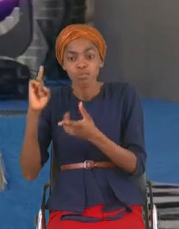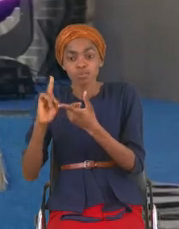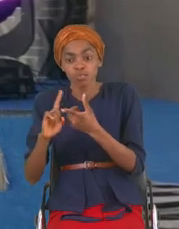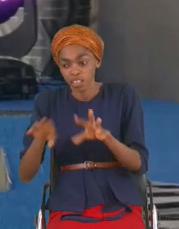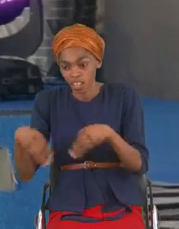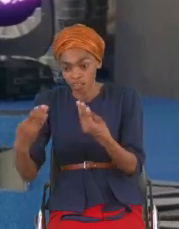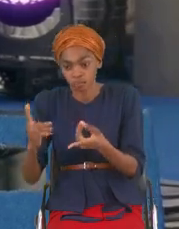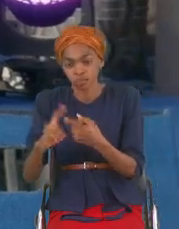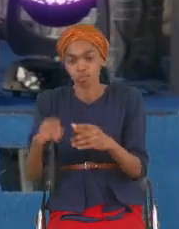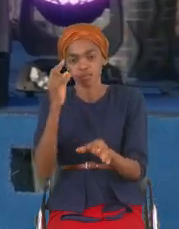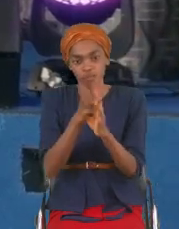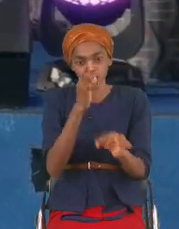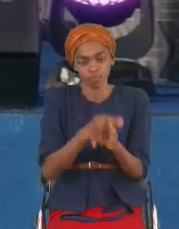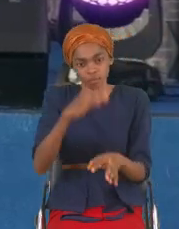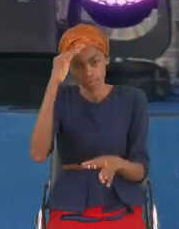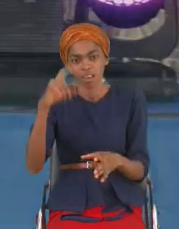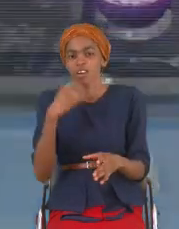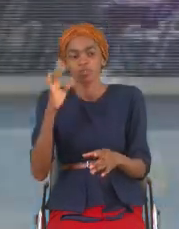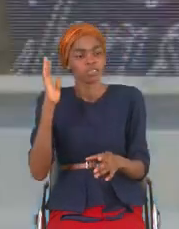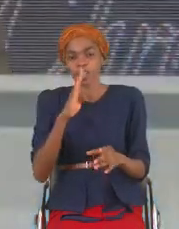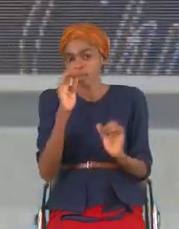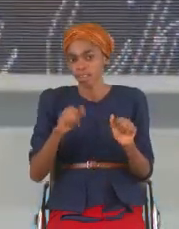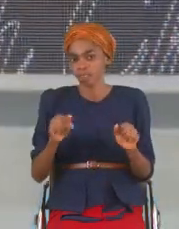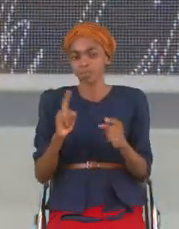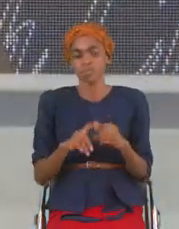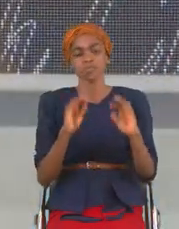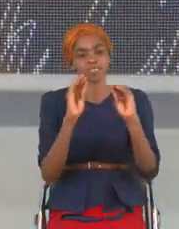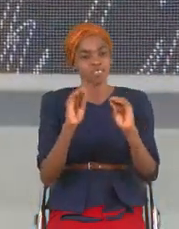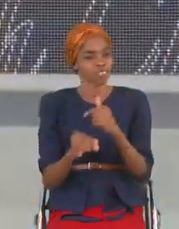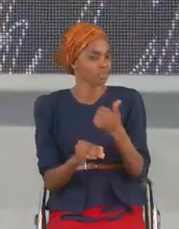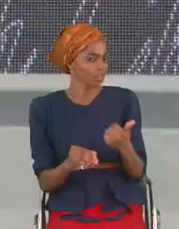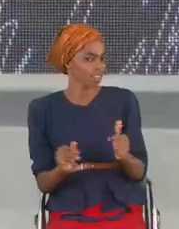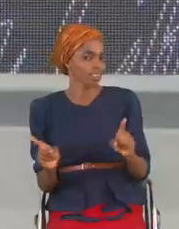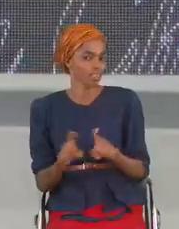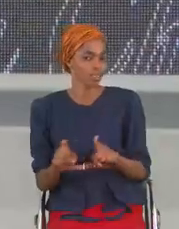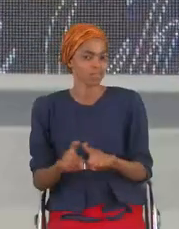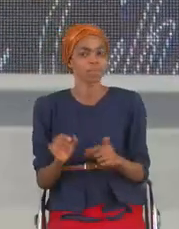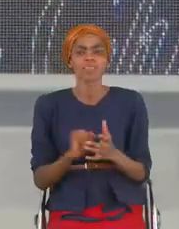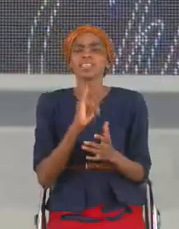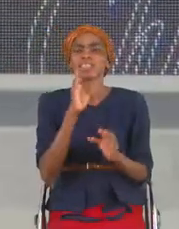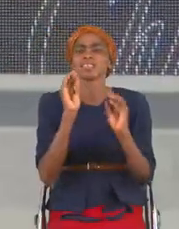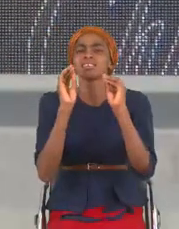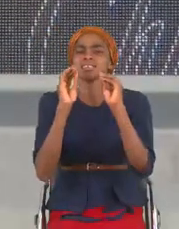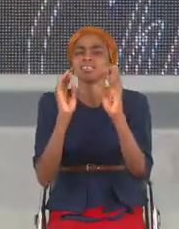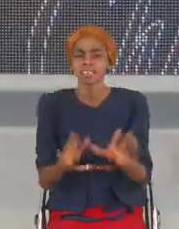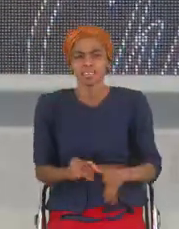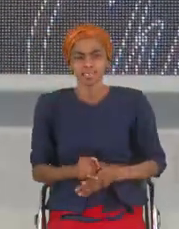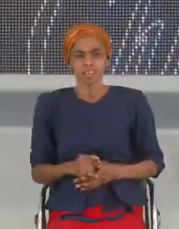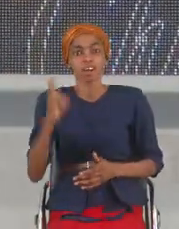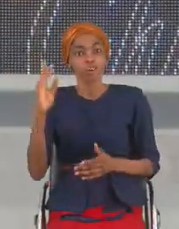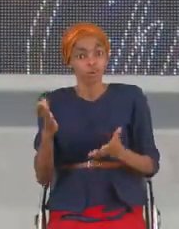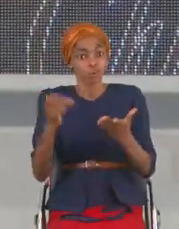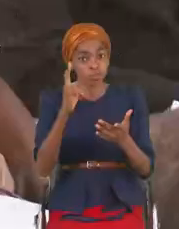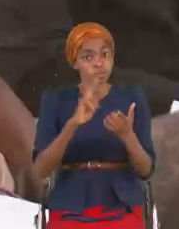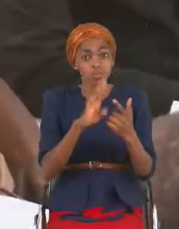men who shall be able to teach others also. That's the teacher. He wants you to be